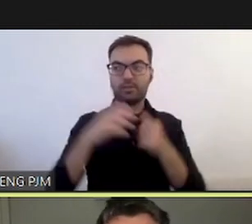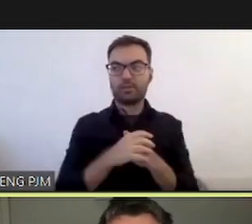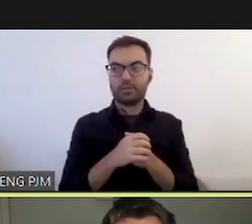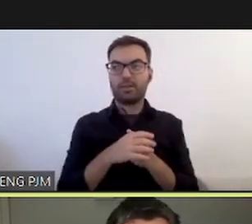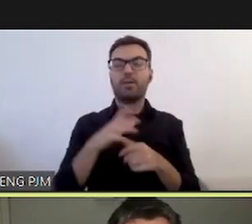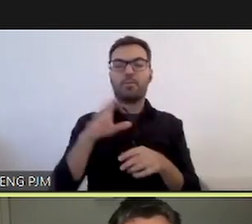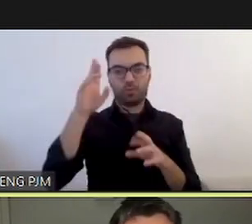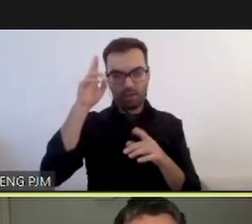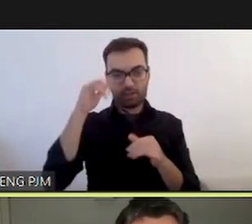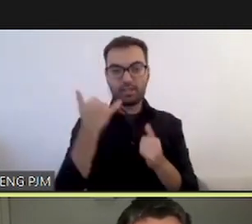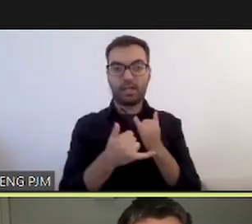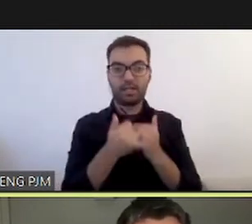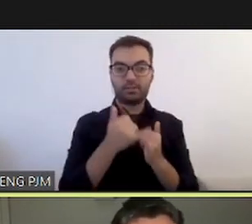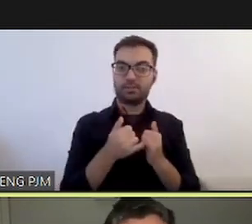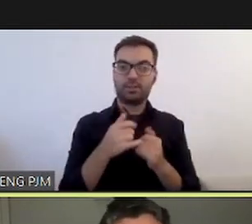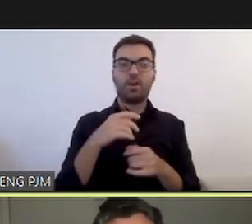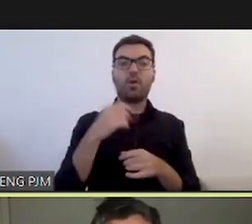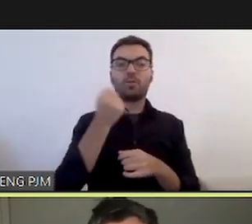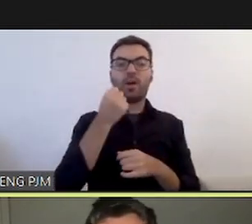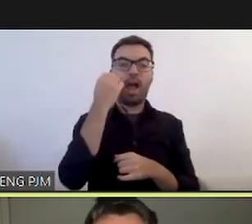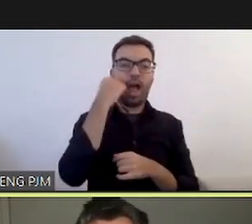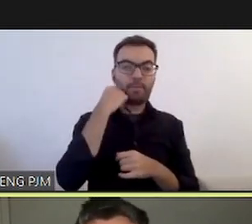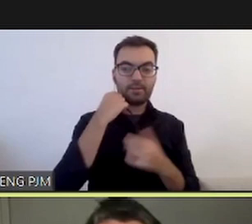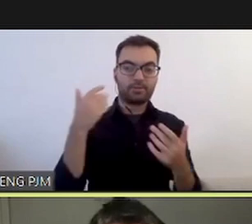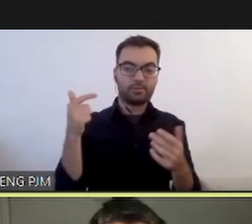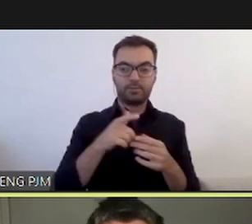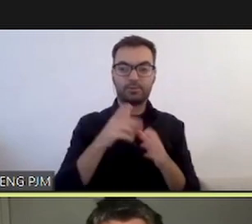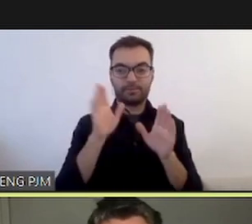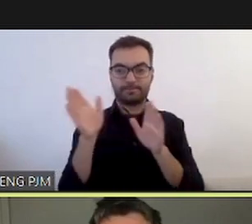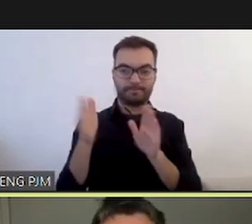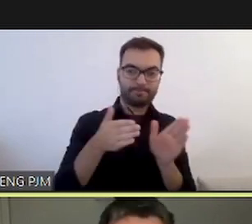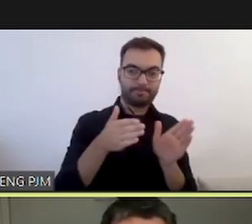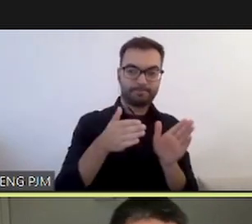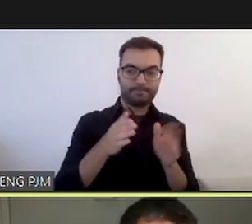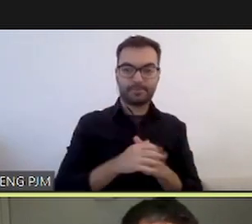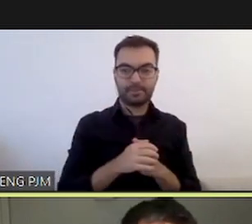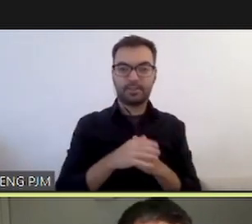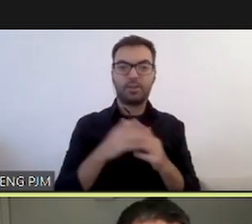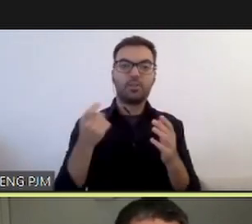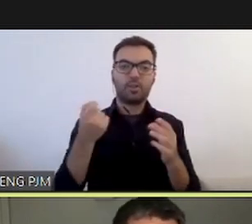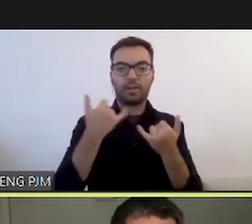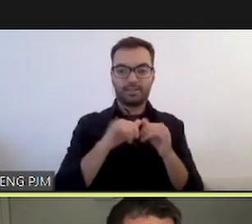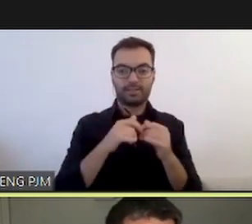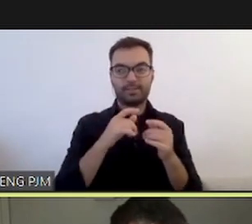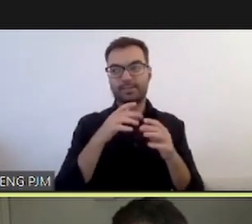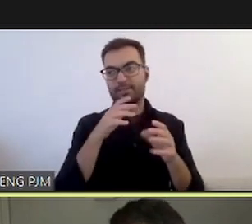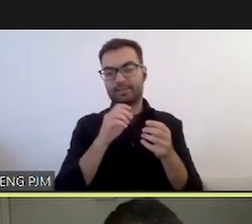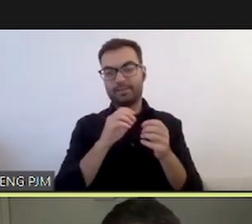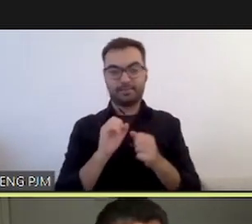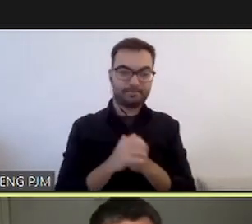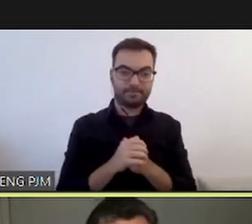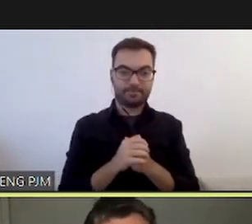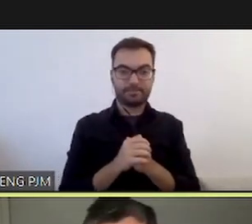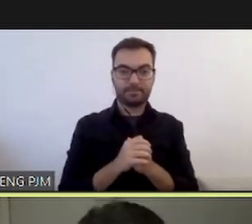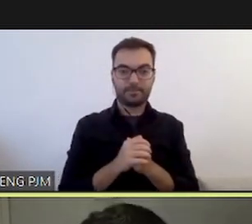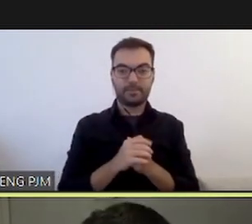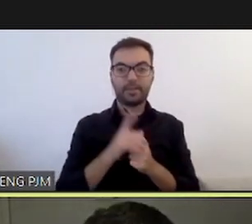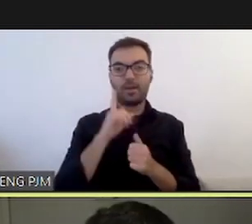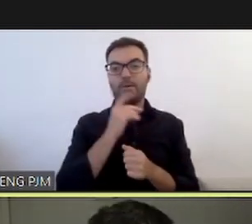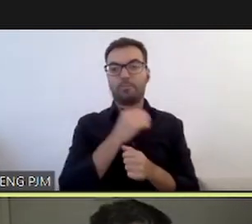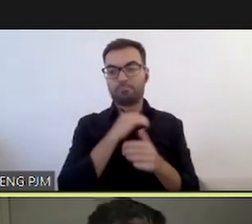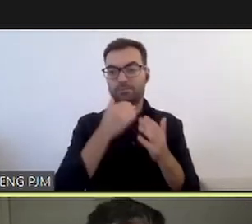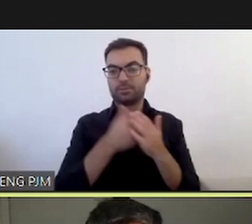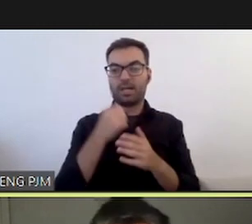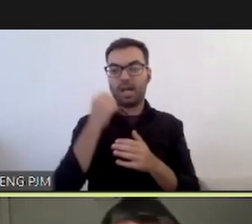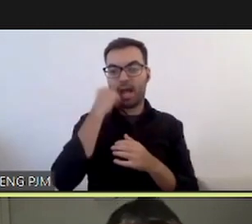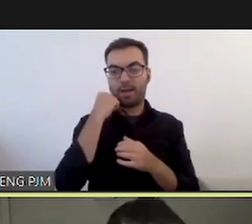But if you buy the Apple, you need to learn a little bit of new setup. And honestly, the Apple